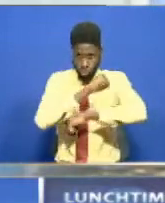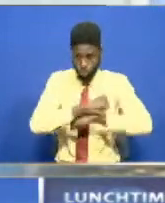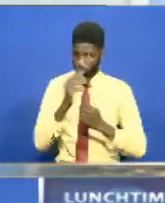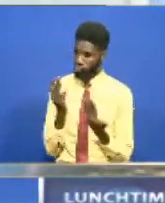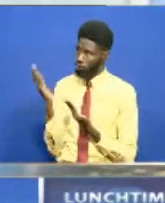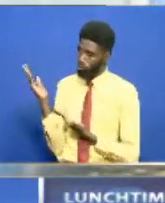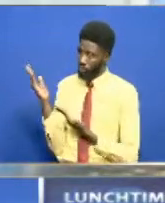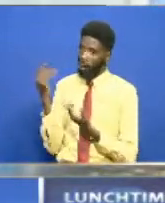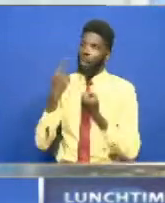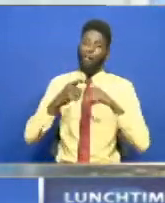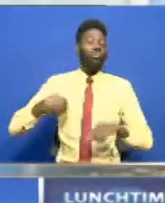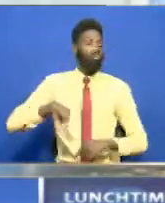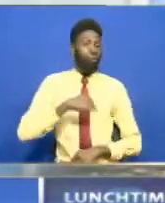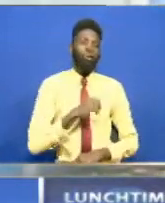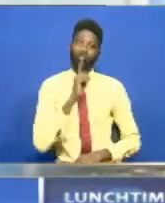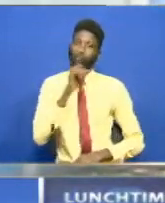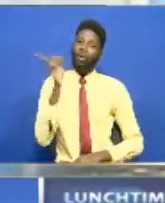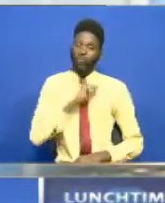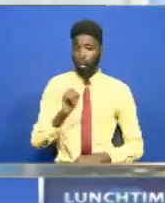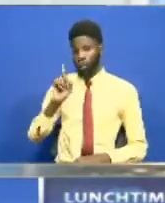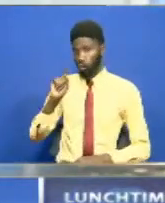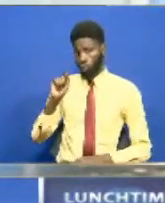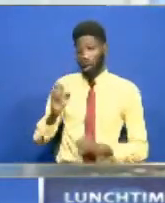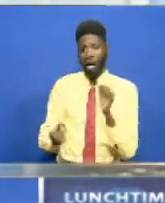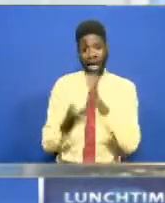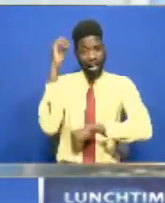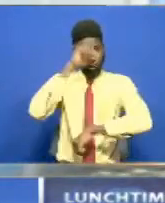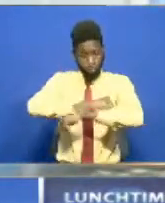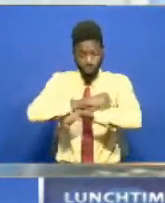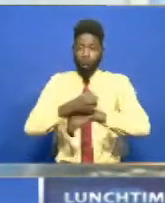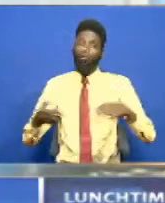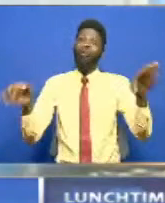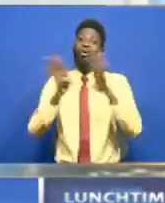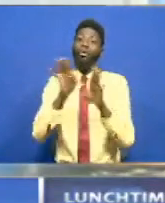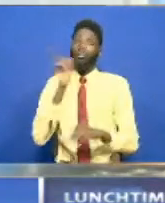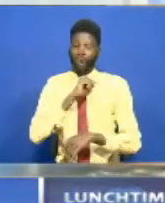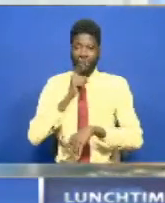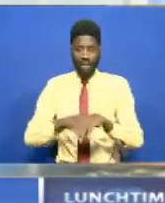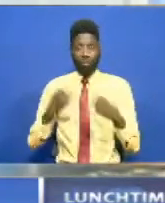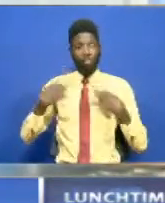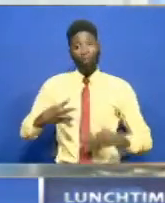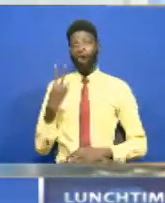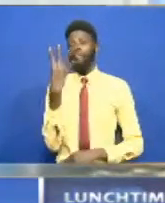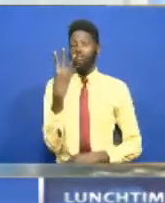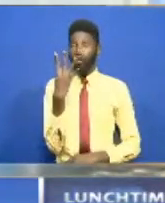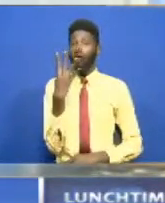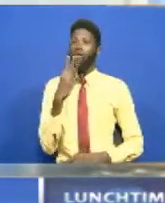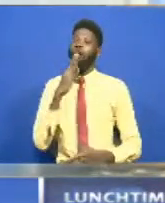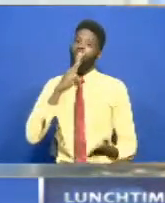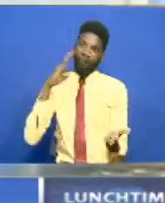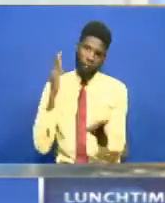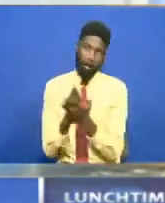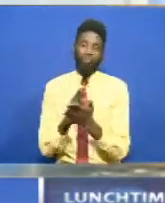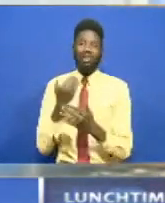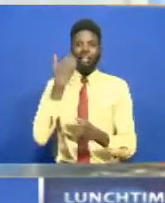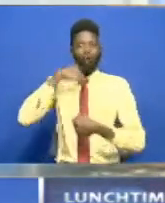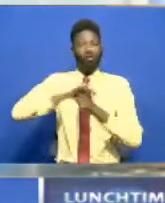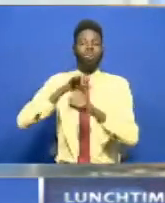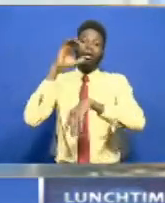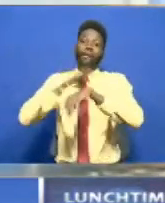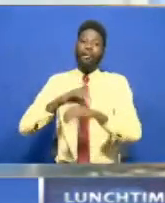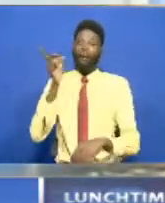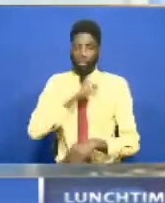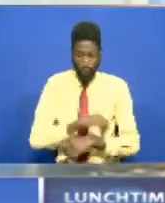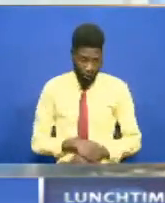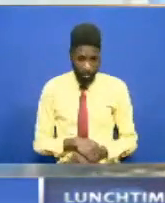we are sure is Tononoka High School was closed down after 4 positive cases were found in that particular institution. So this